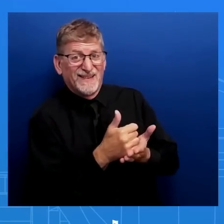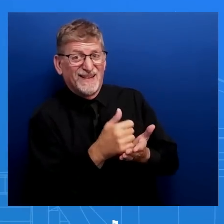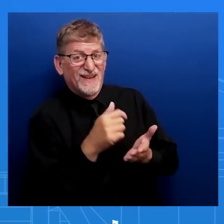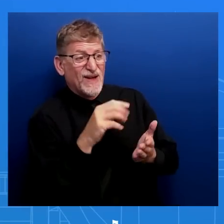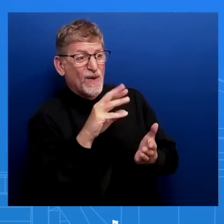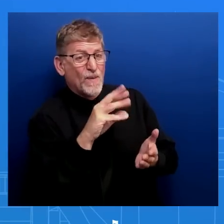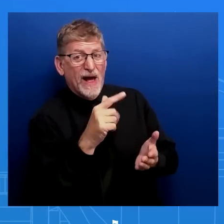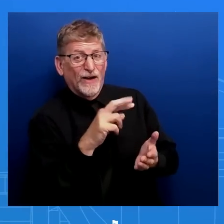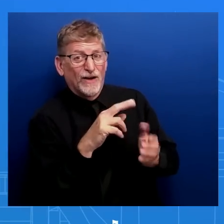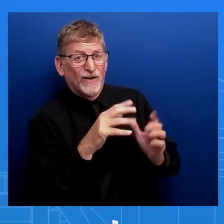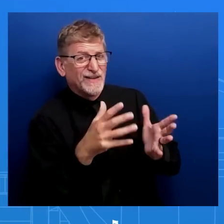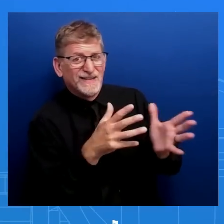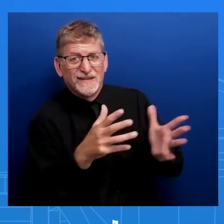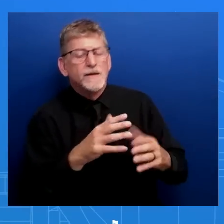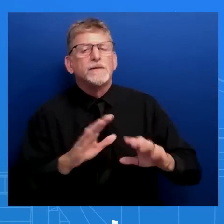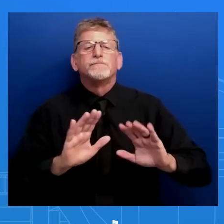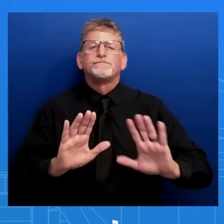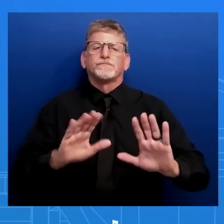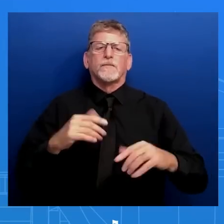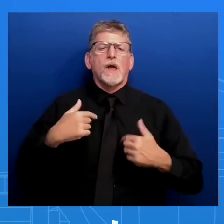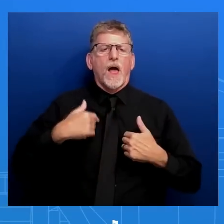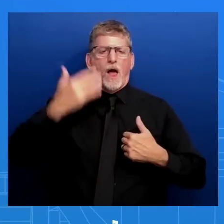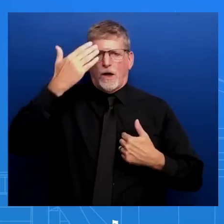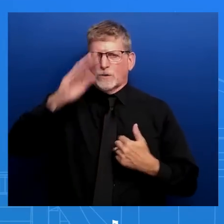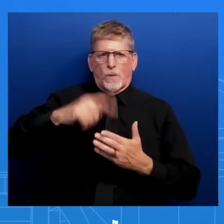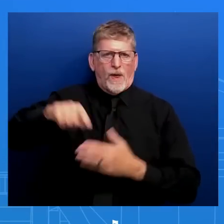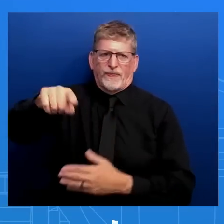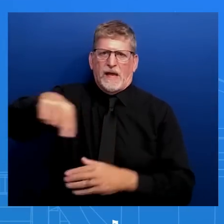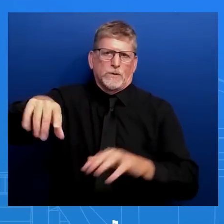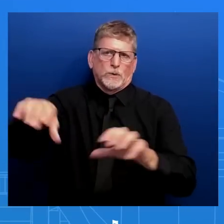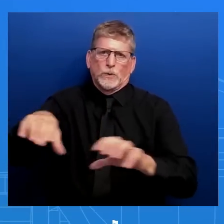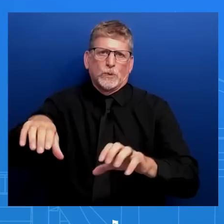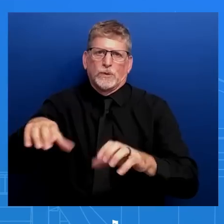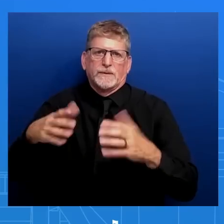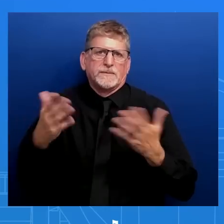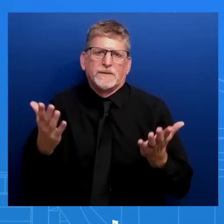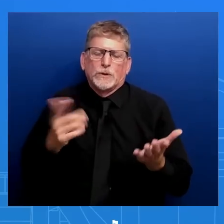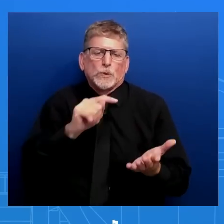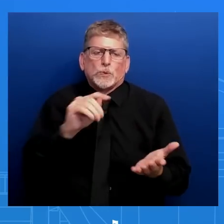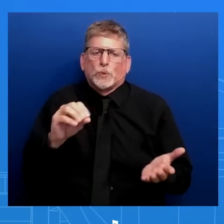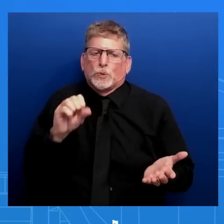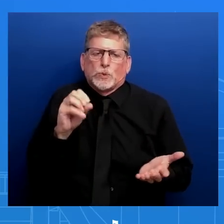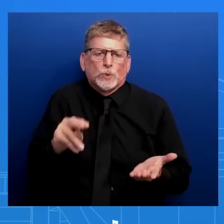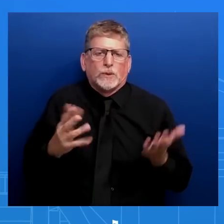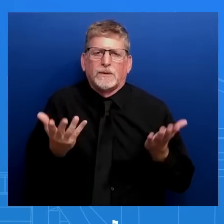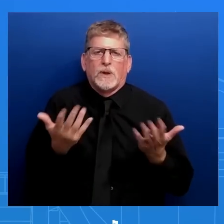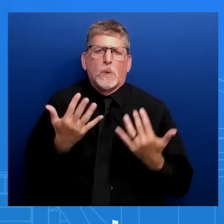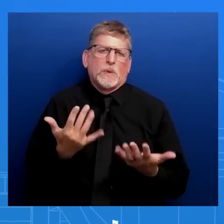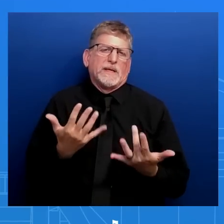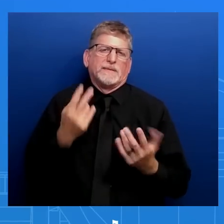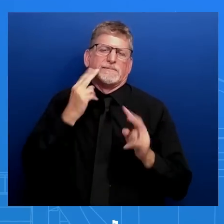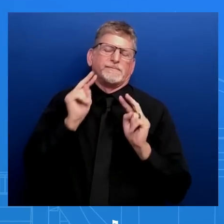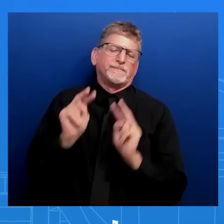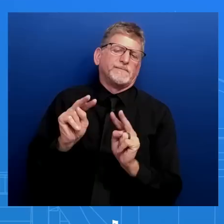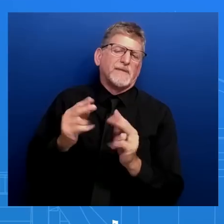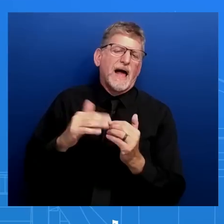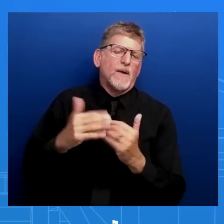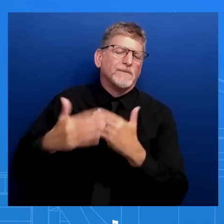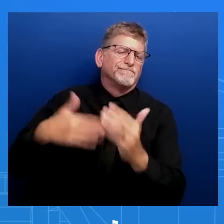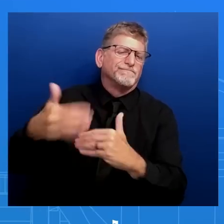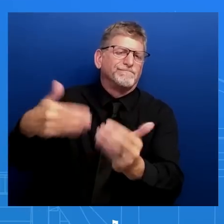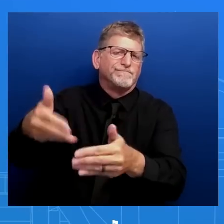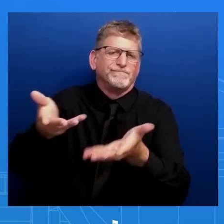to Amr's question. It's just too soon to know how this is going to play out, whether in Africa or elsewhere, certainly in Ukraine. And I am